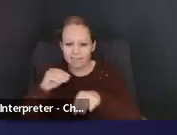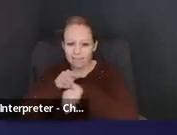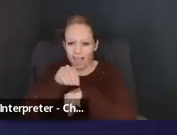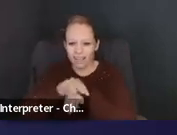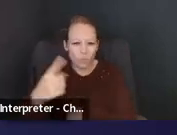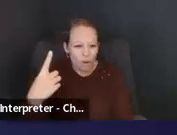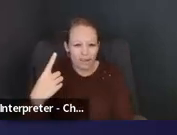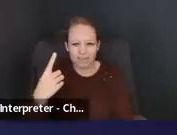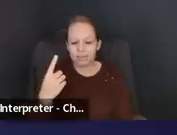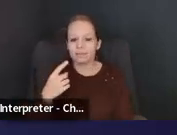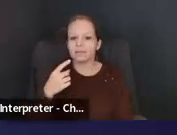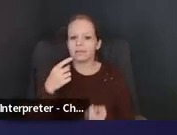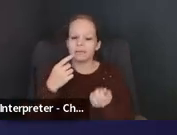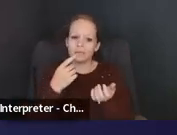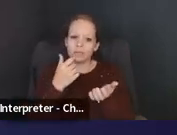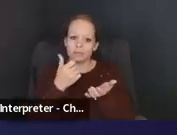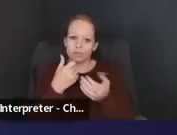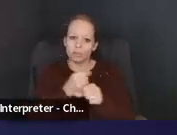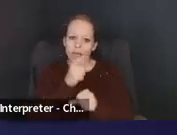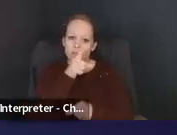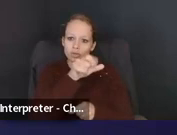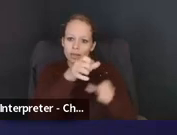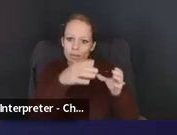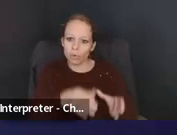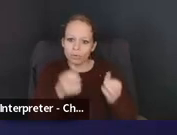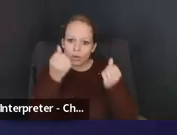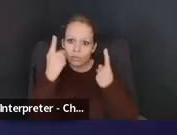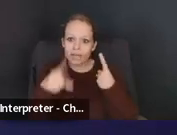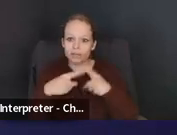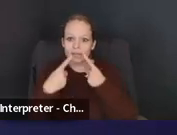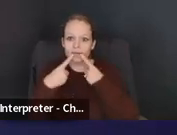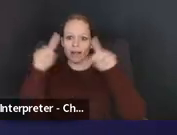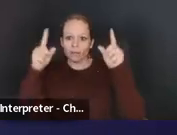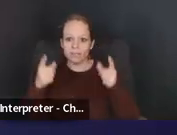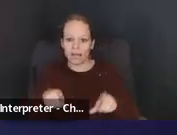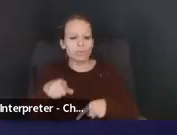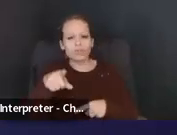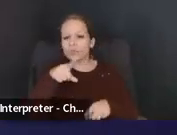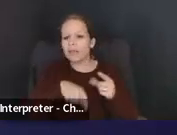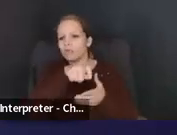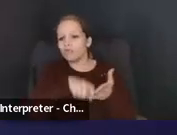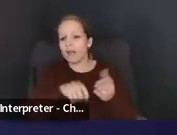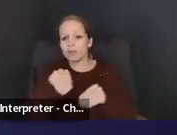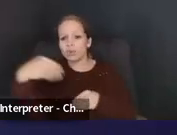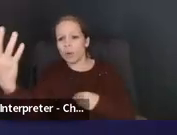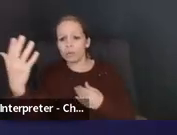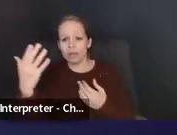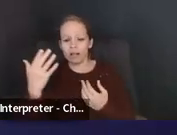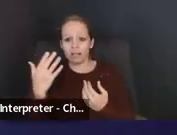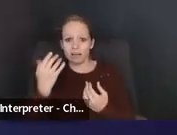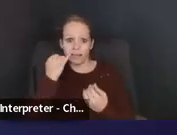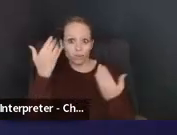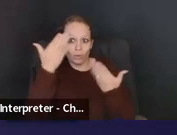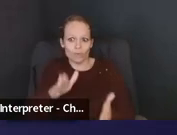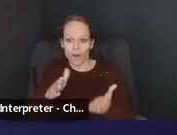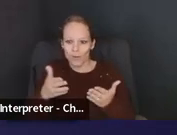to make sure that they understand when announcements come out, because you certainly can't write a proposal that you don't know about. So